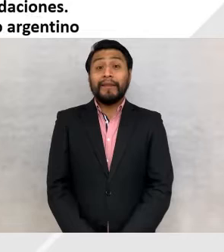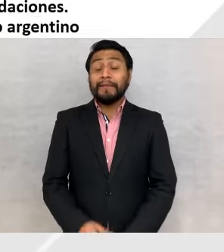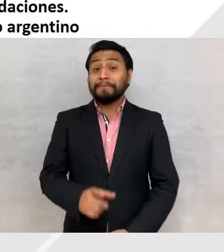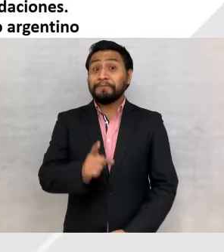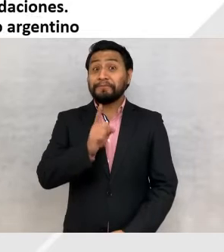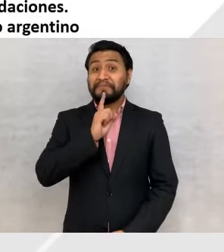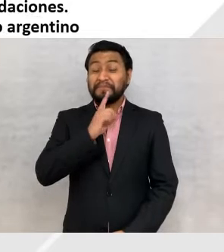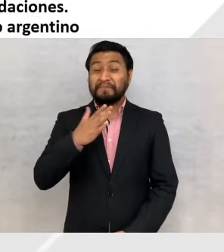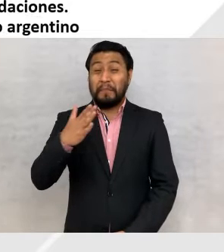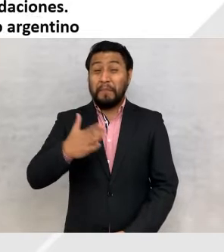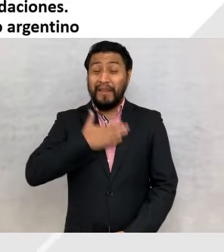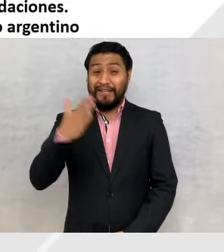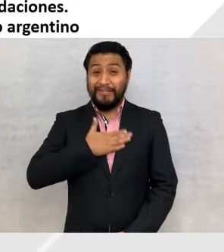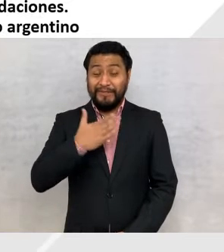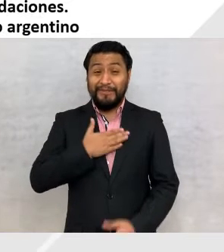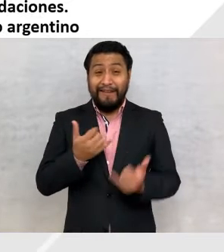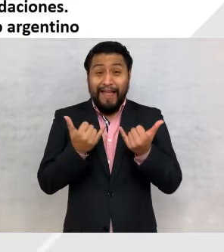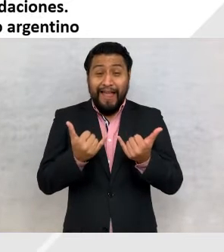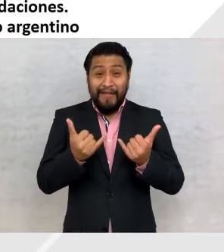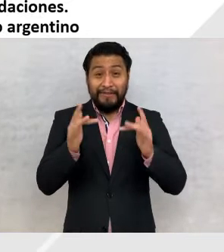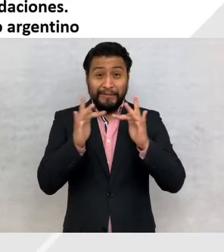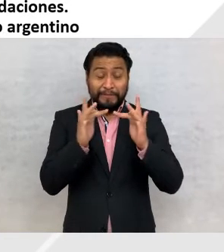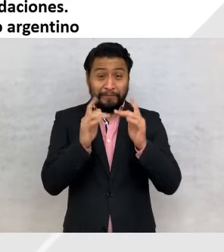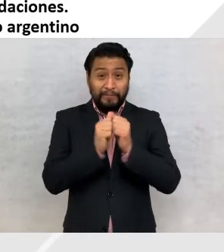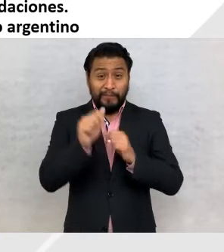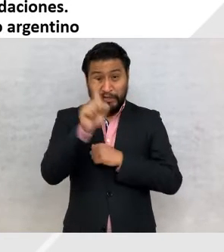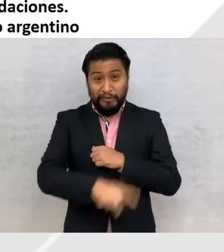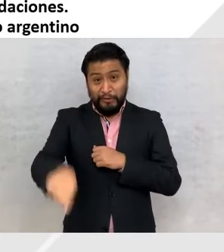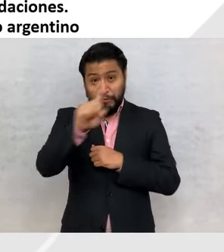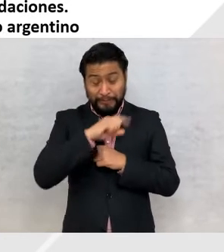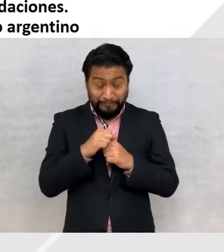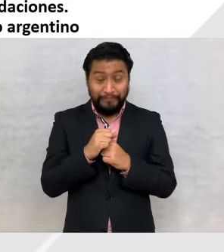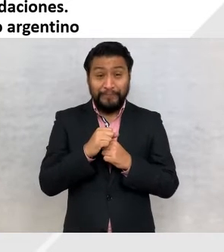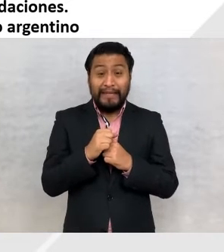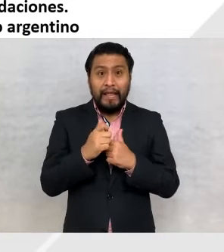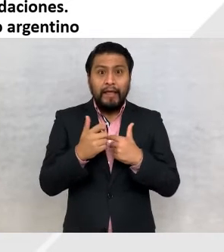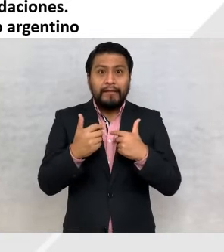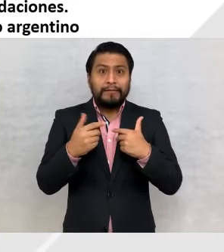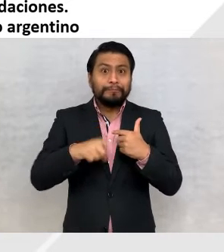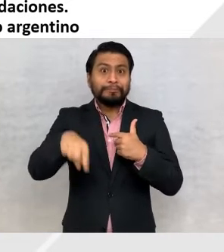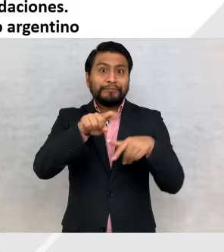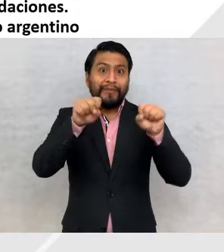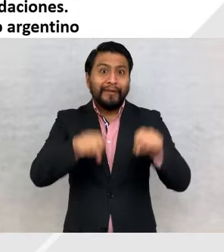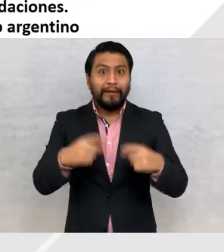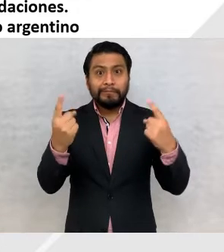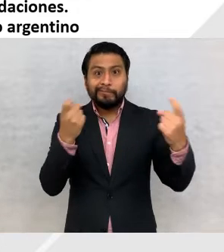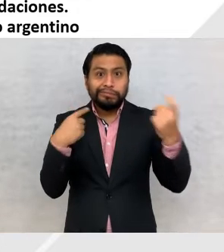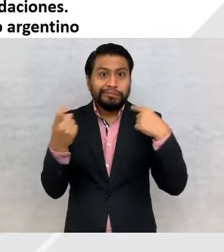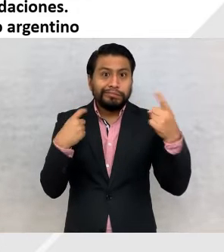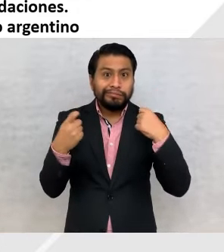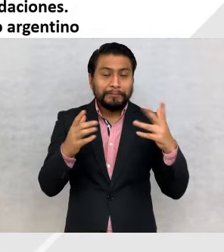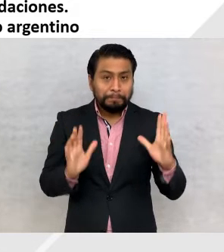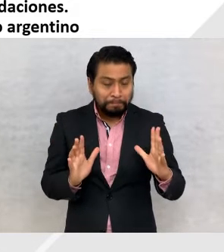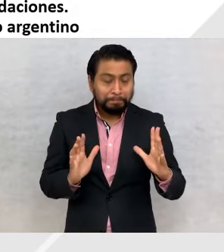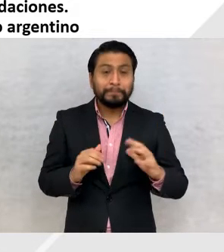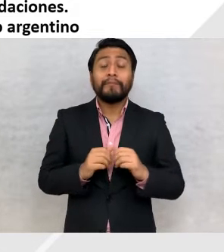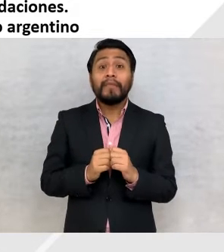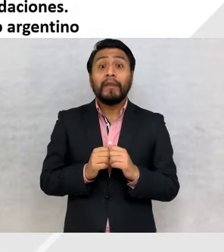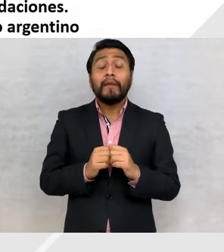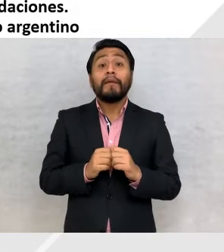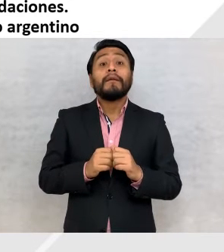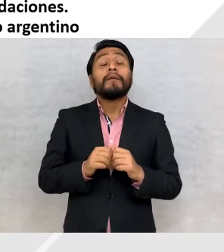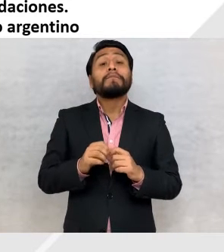Pleasure to share this space with you, to ask us some questions,